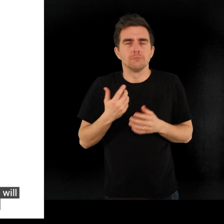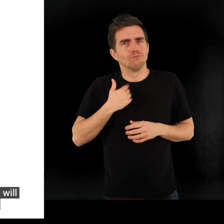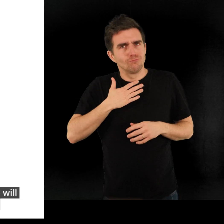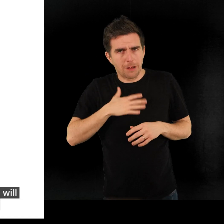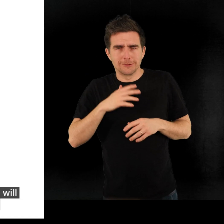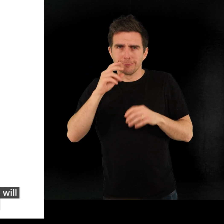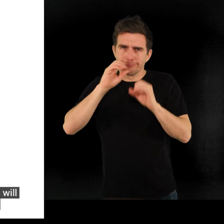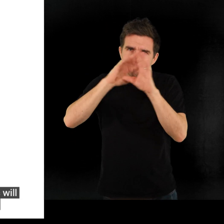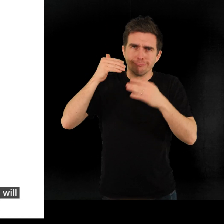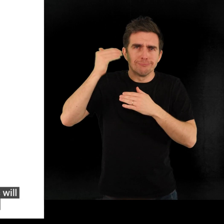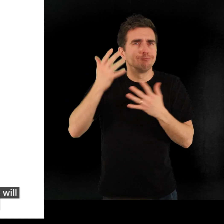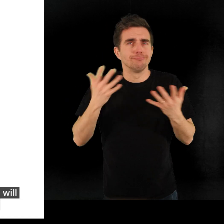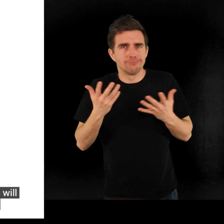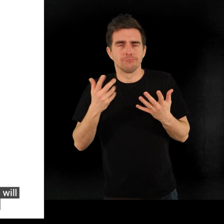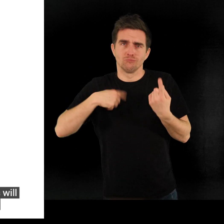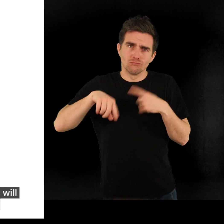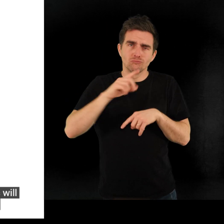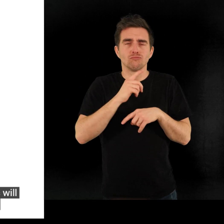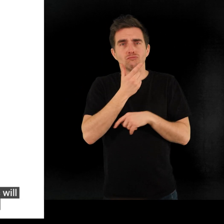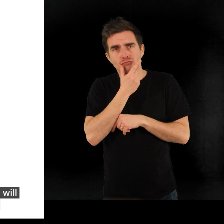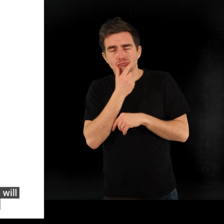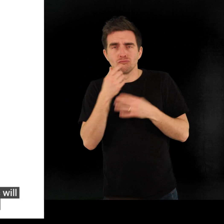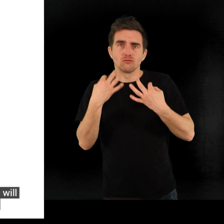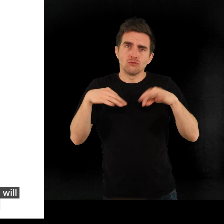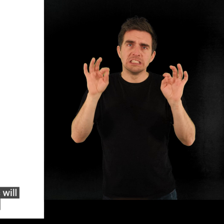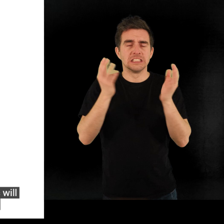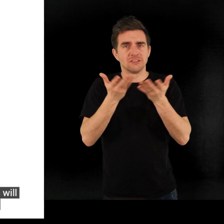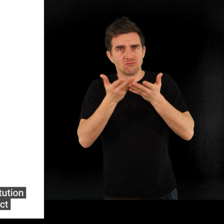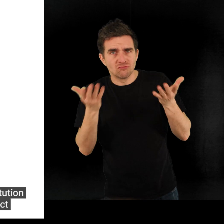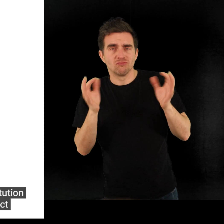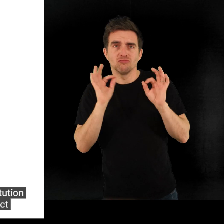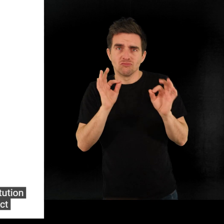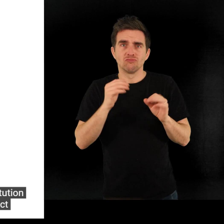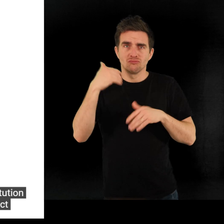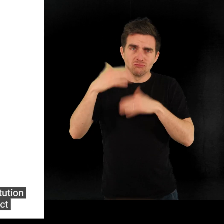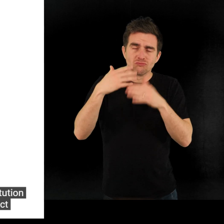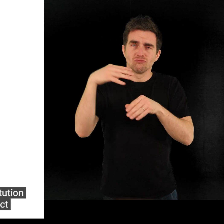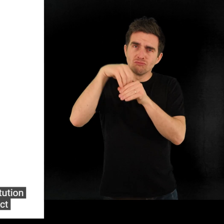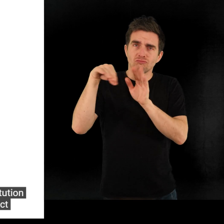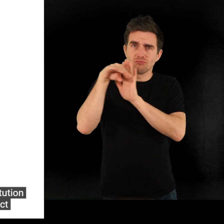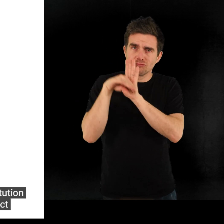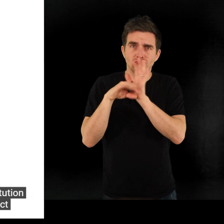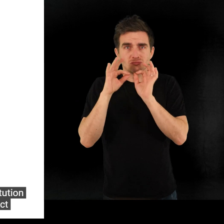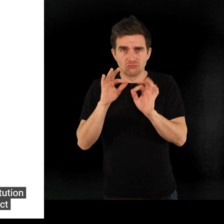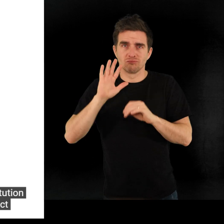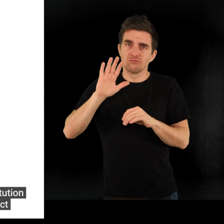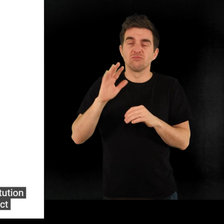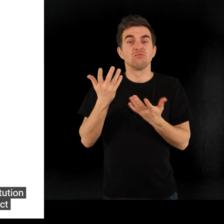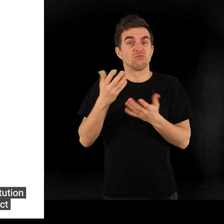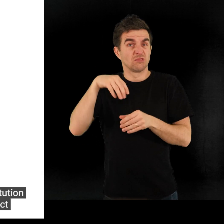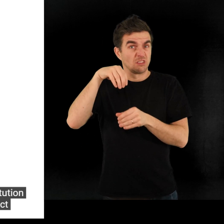Our hopes is that these elections will be free, fair and credible, just like it is stipulated in our laws under the